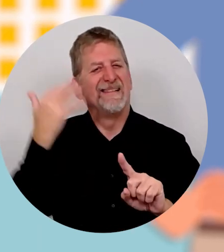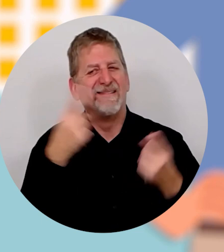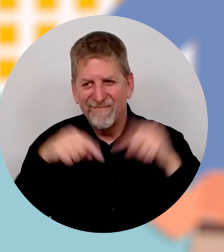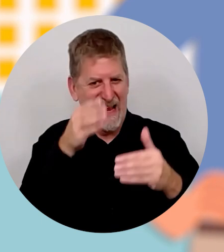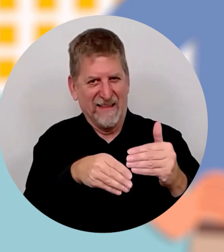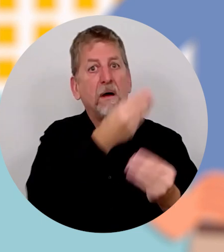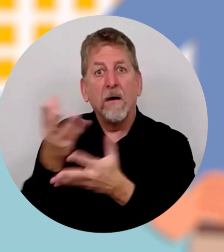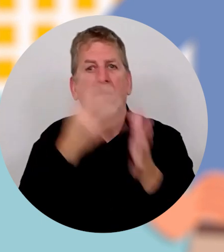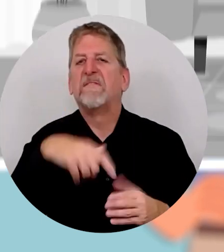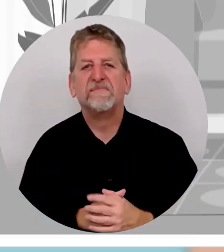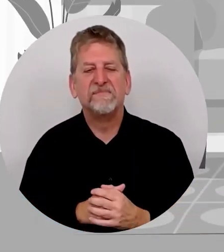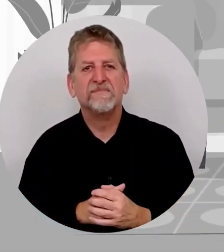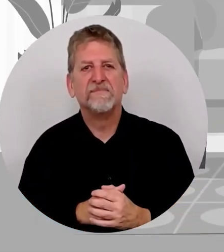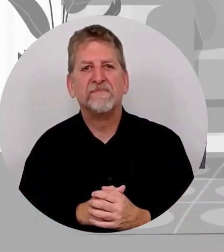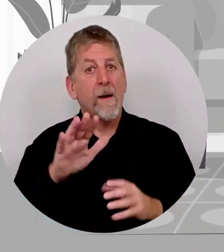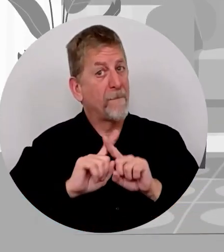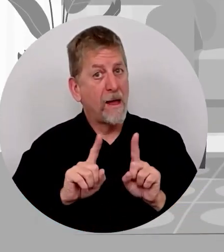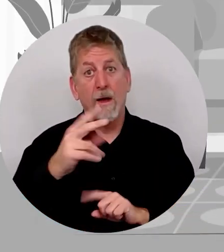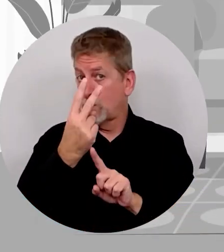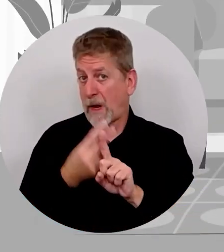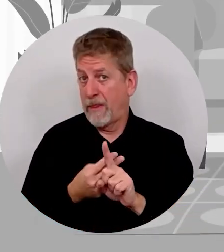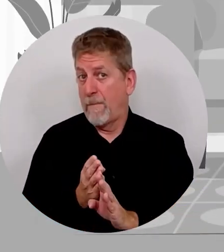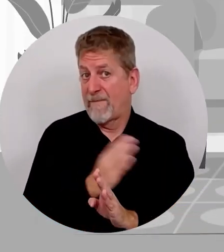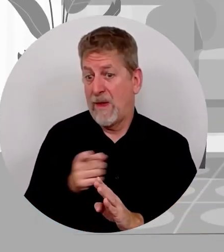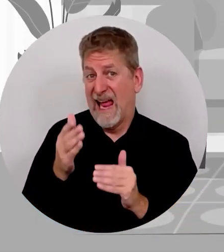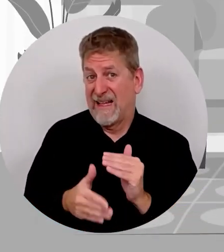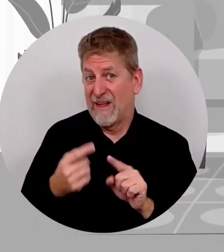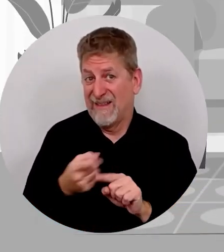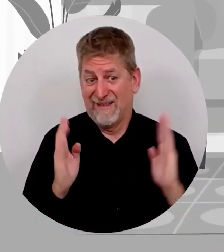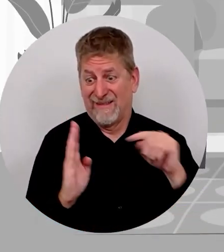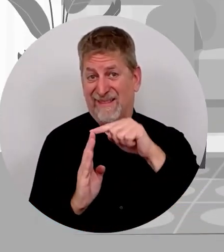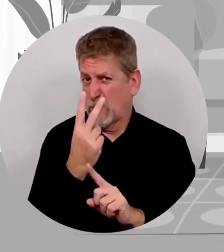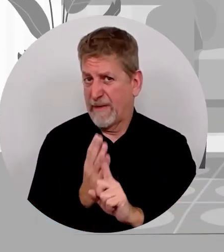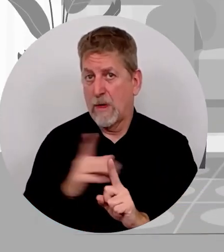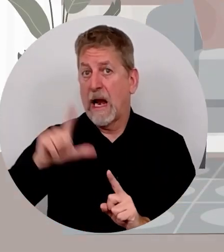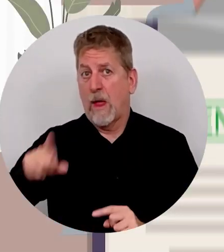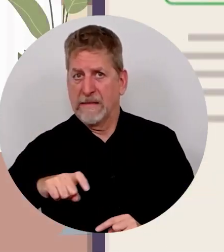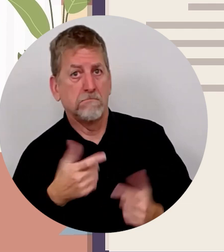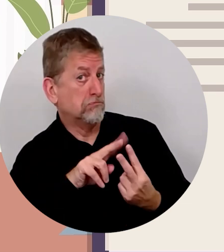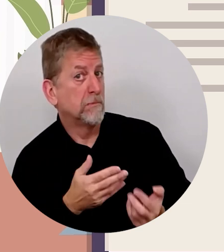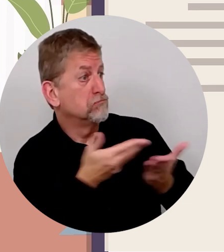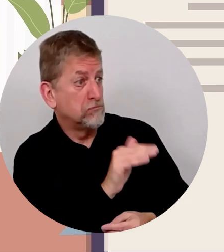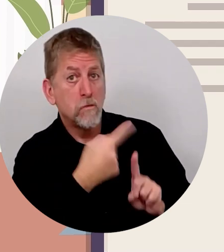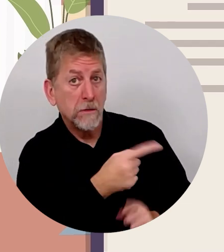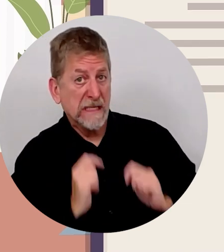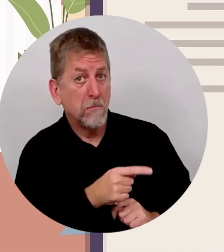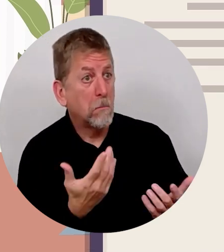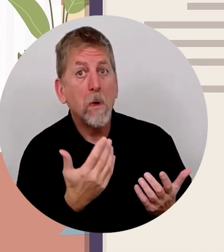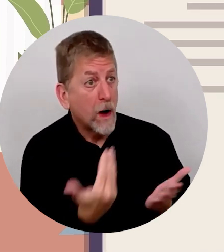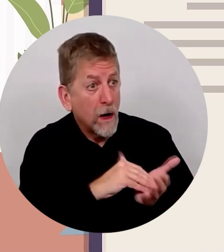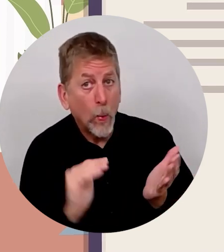from the start. But 2 months before the rental ends, the landlord must either offer terms of